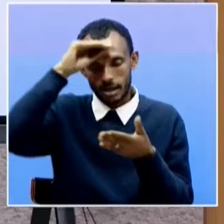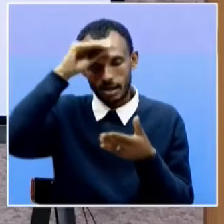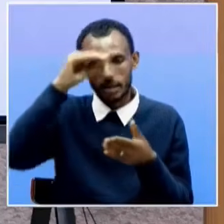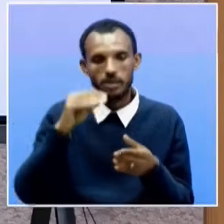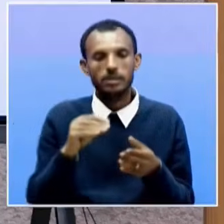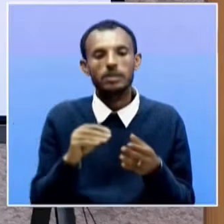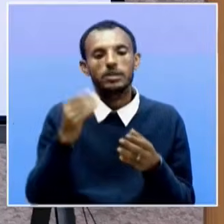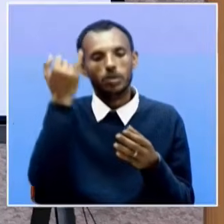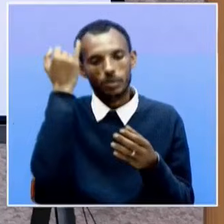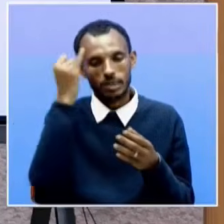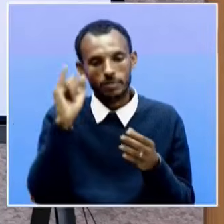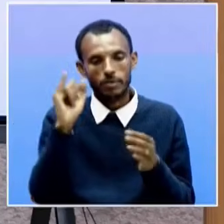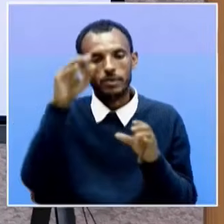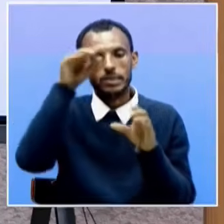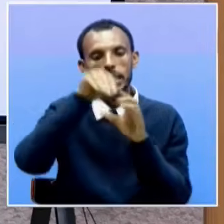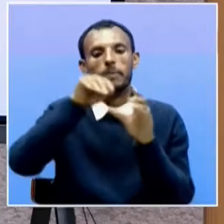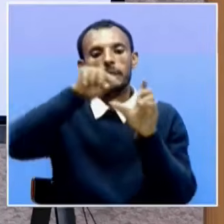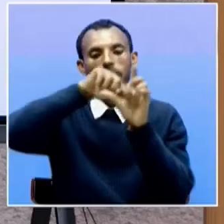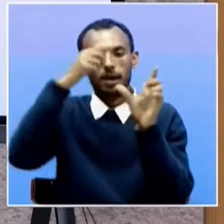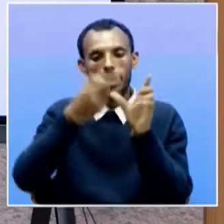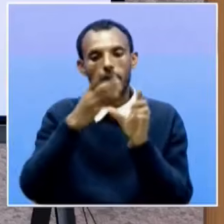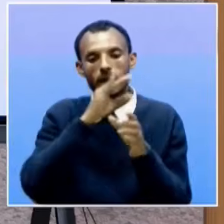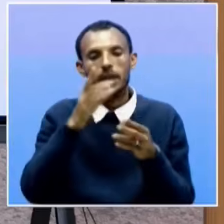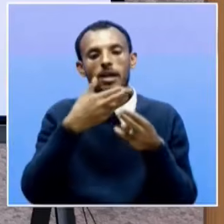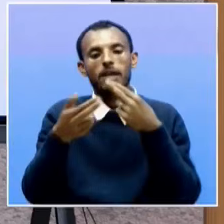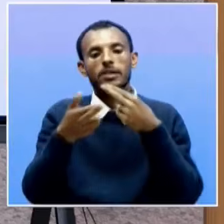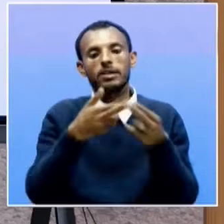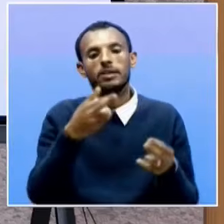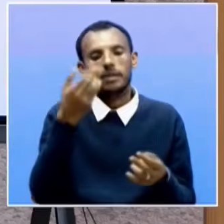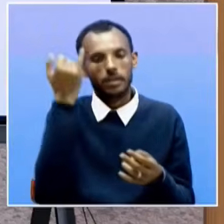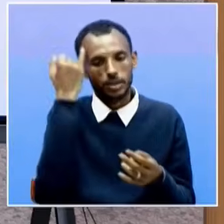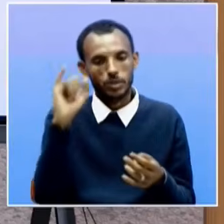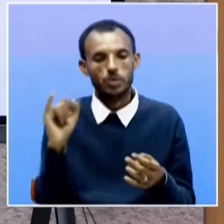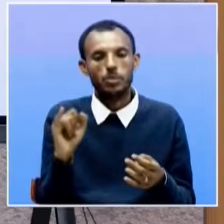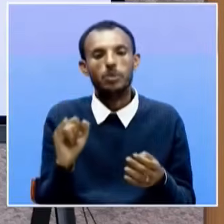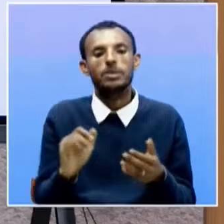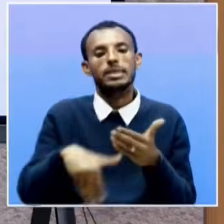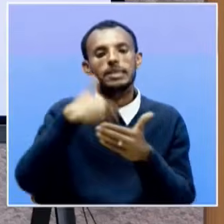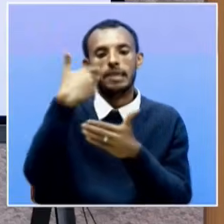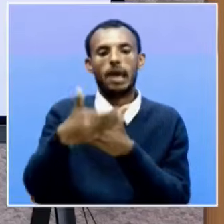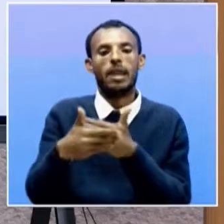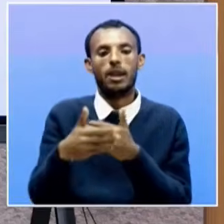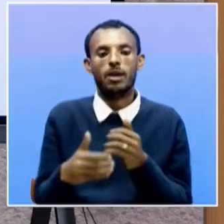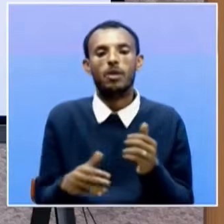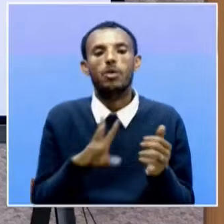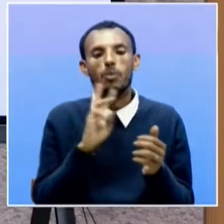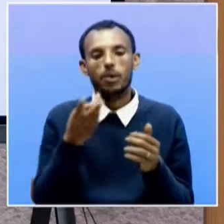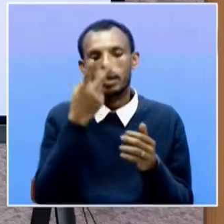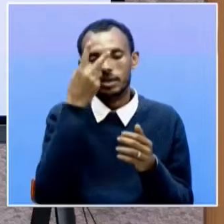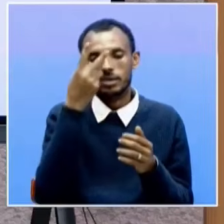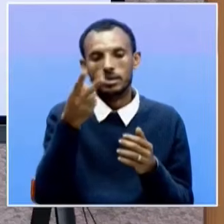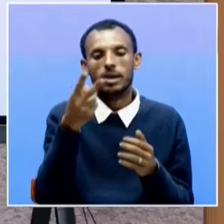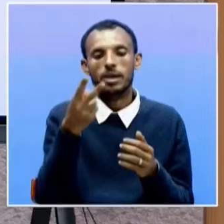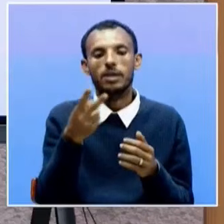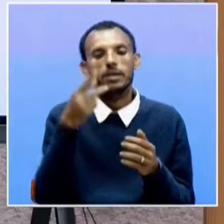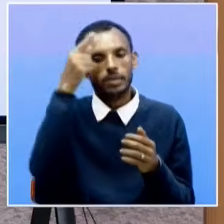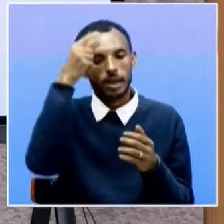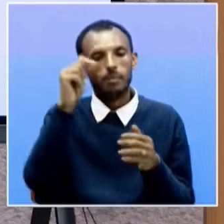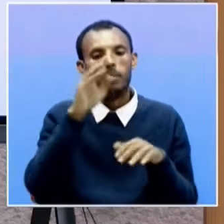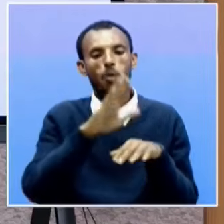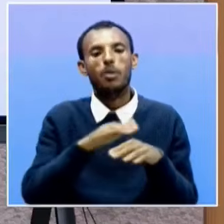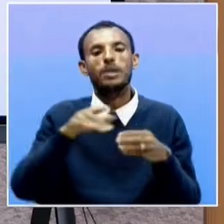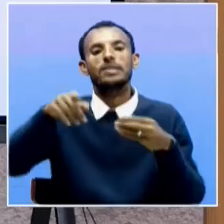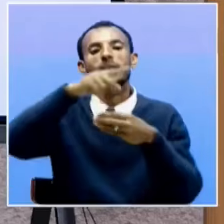the concept of inscribed angle and related issues. Then we have seen theorems on